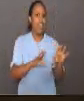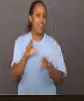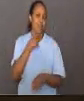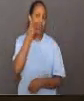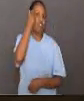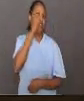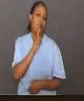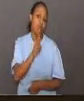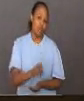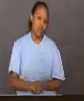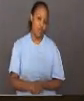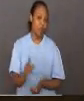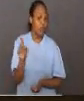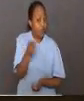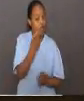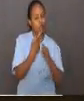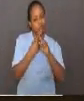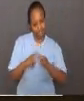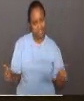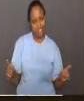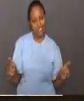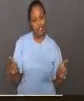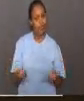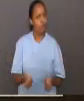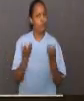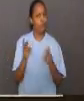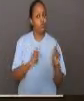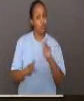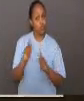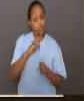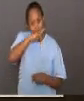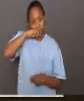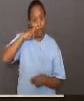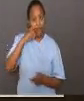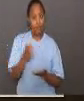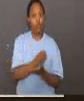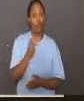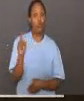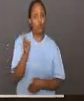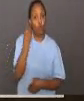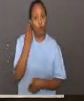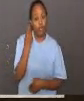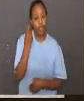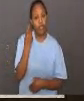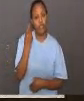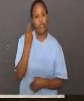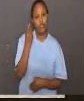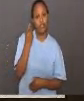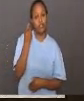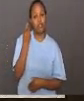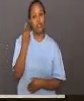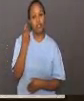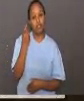pleasure. However, a lot of people who take drugs in both developing